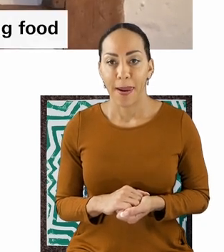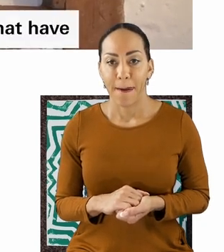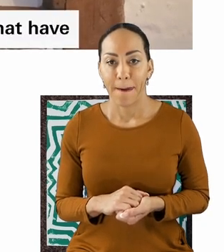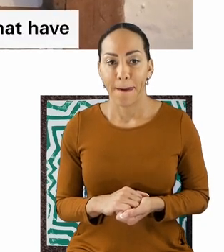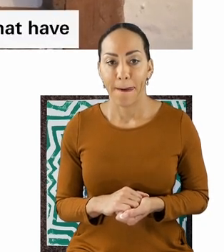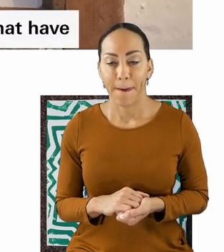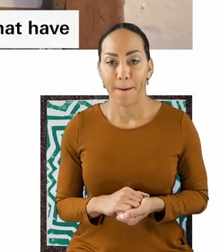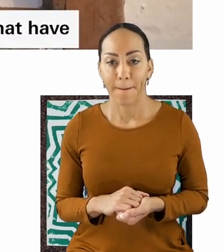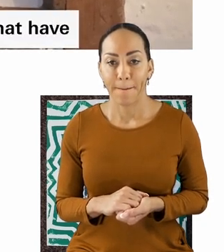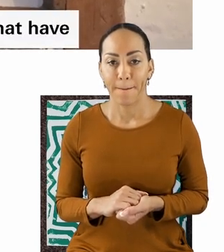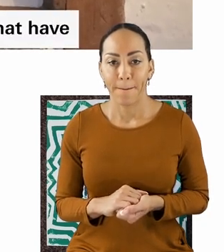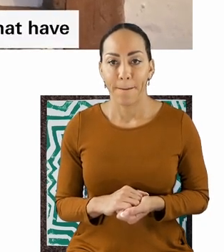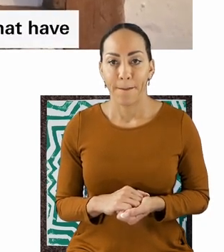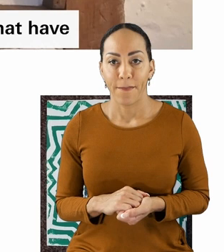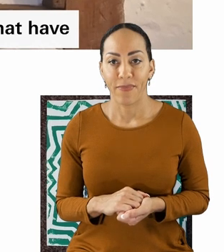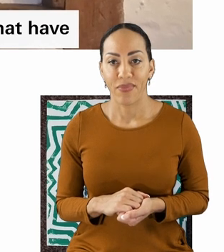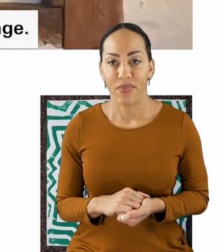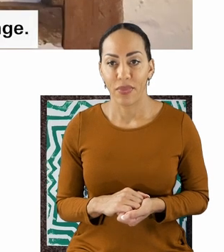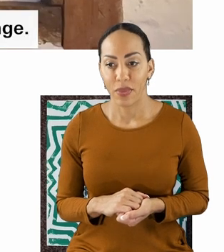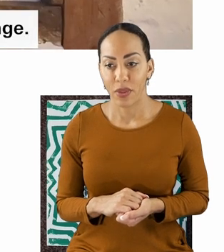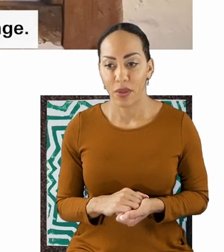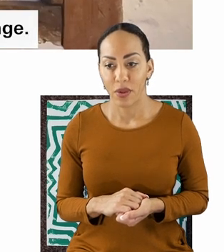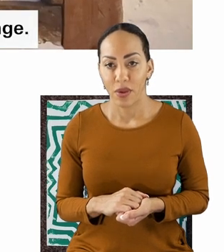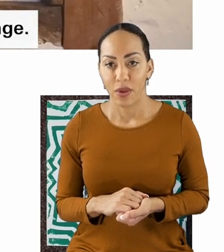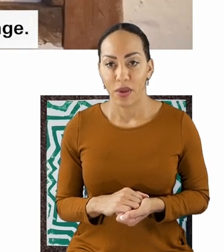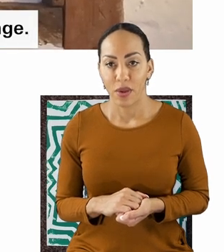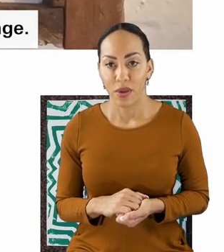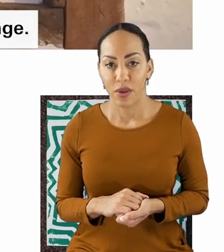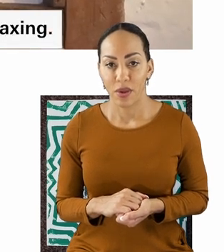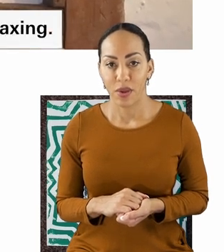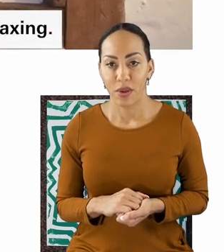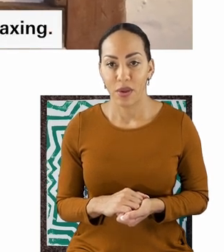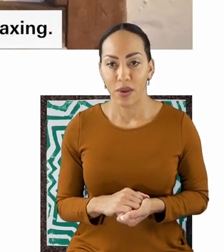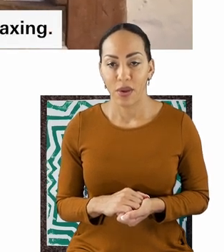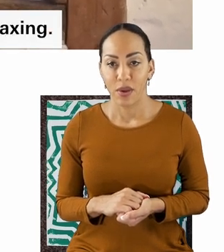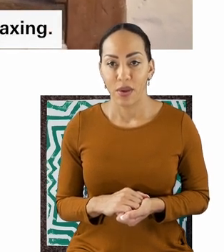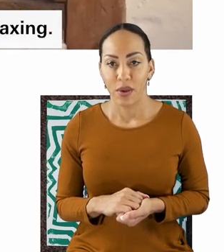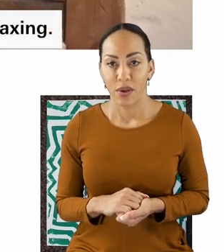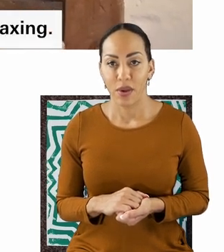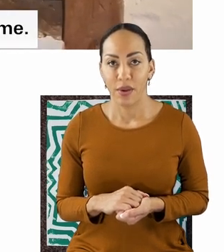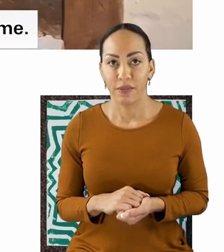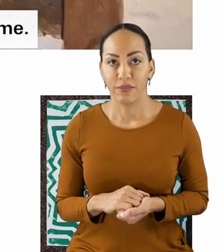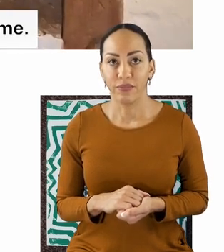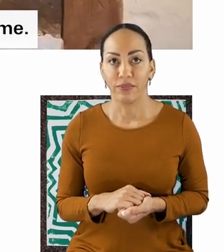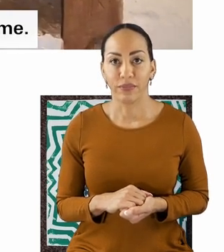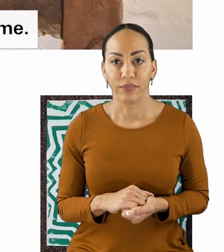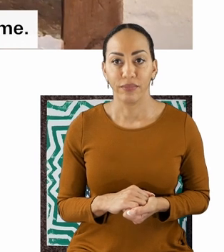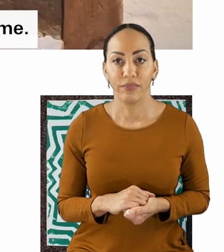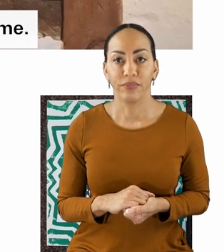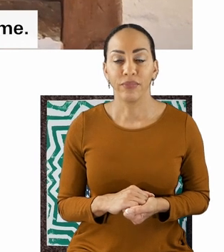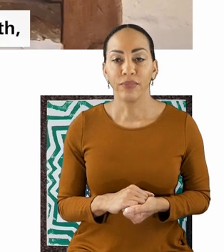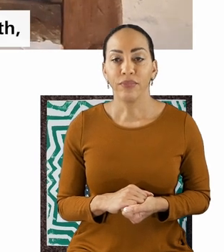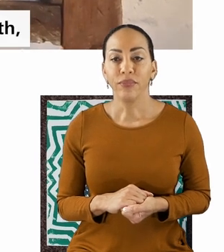food or any weird artifacts that have the texture of strange. Just peaceful and relaxing, with nothing to bother